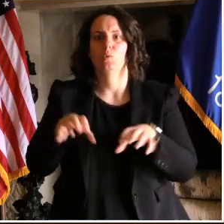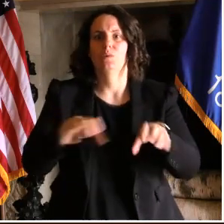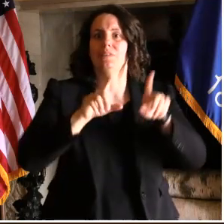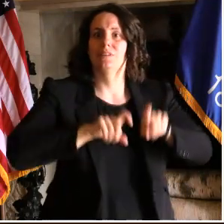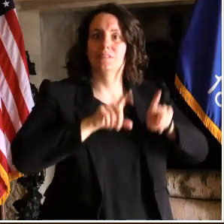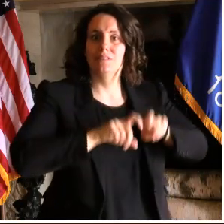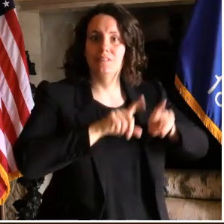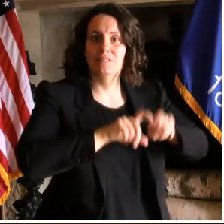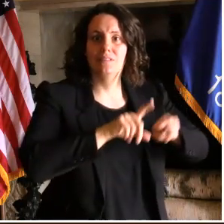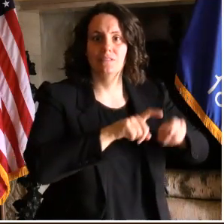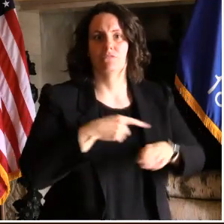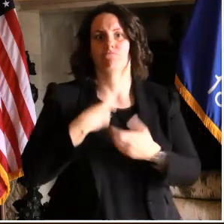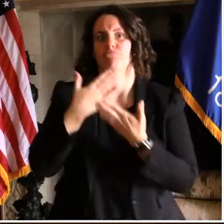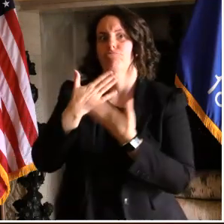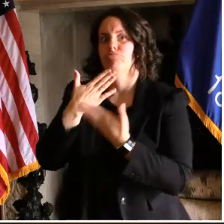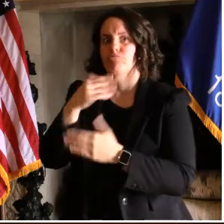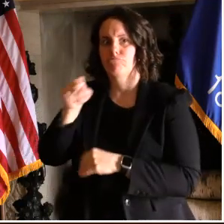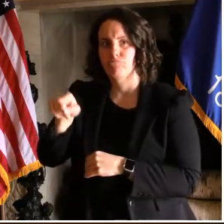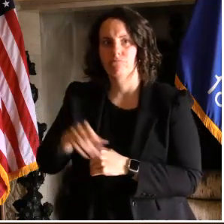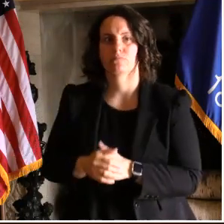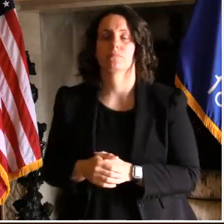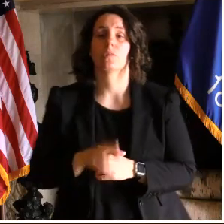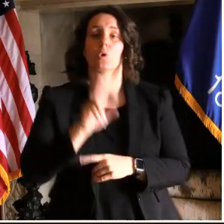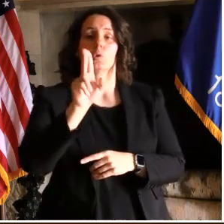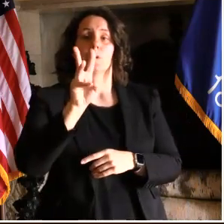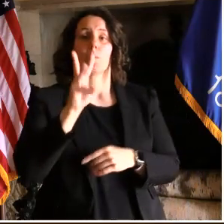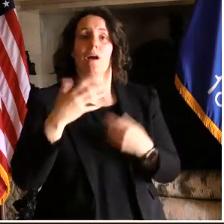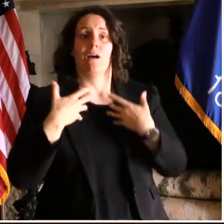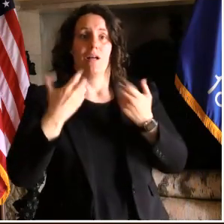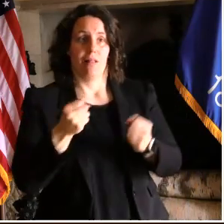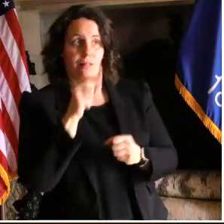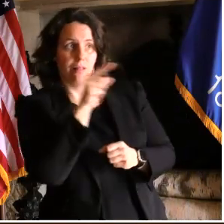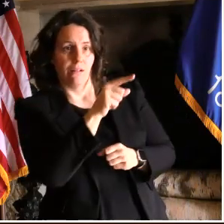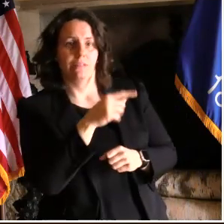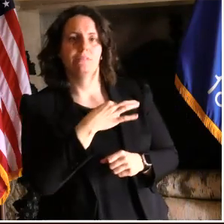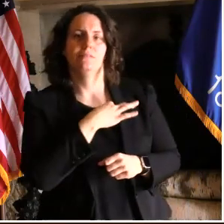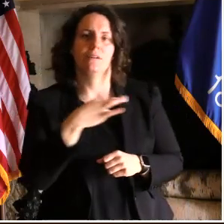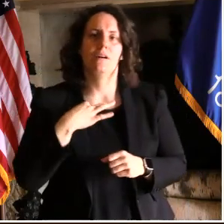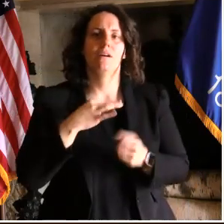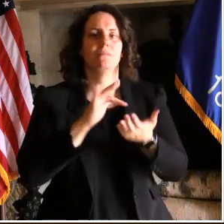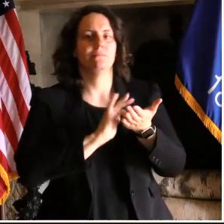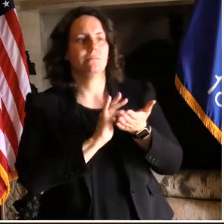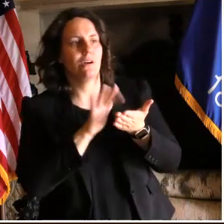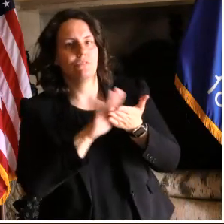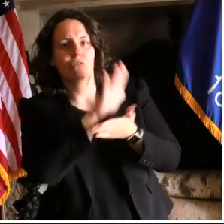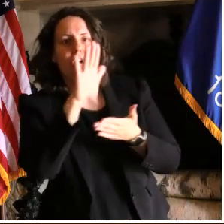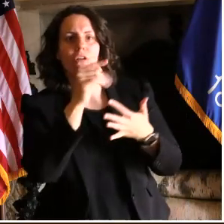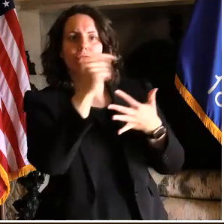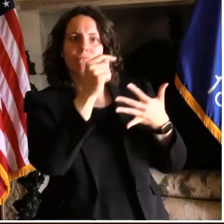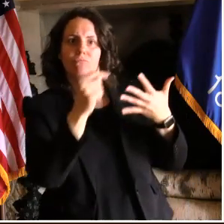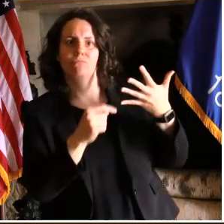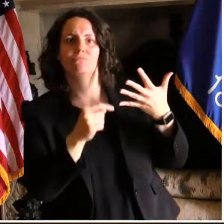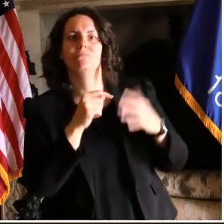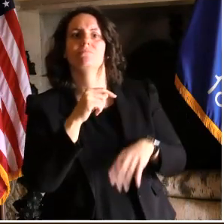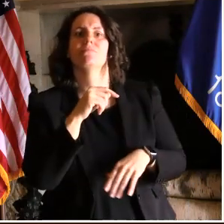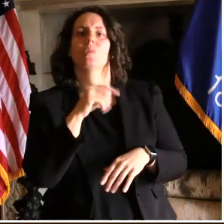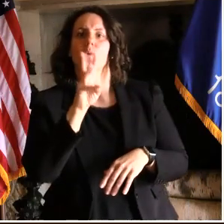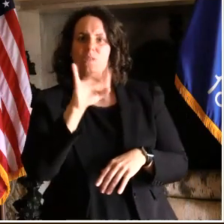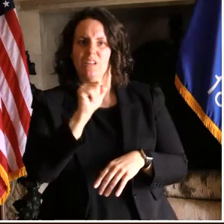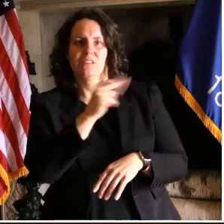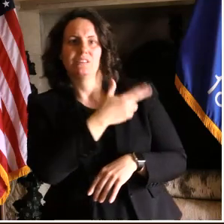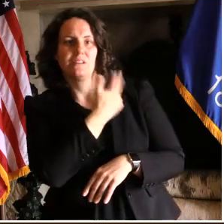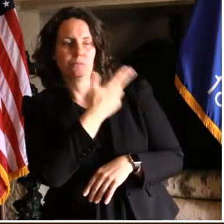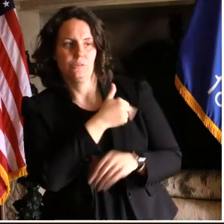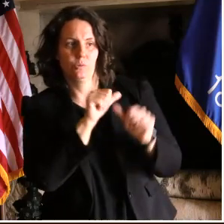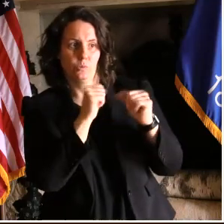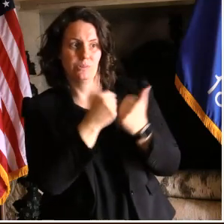representatives from the University of Wisconsin Health and Medical School and the Wisconsin Hospital Association to be part